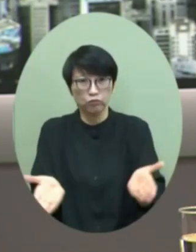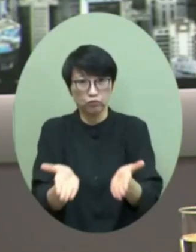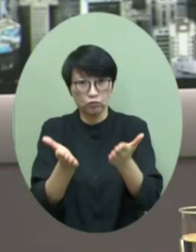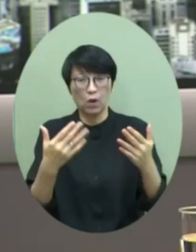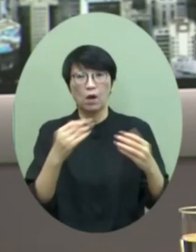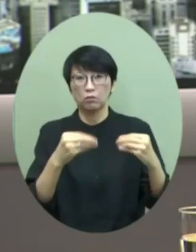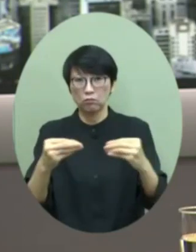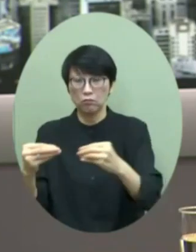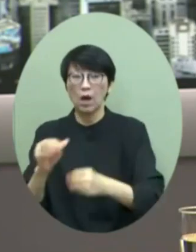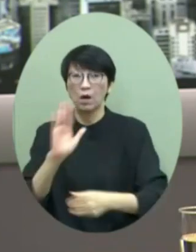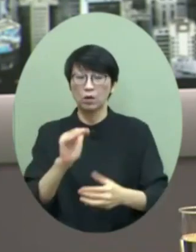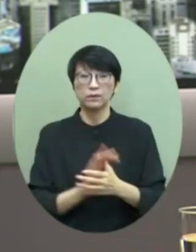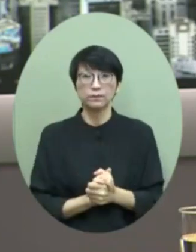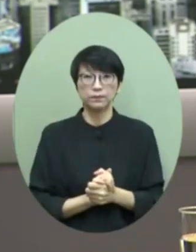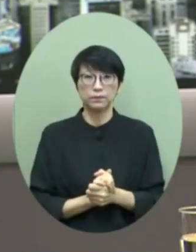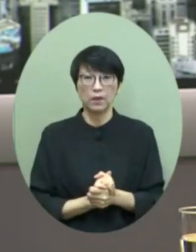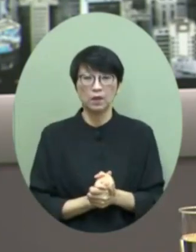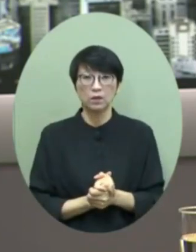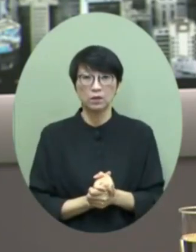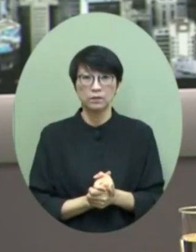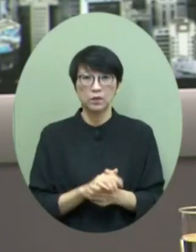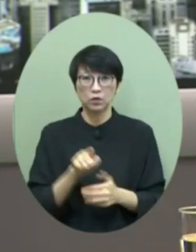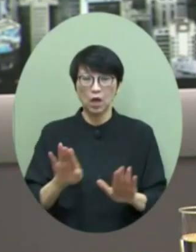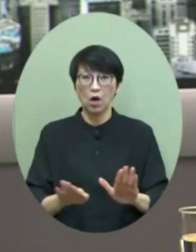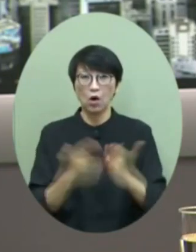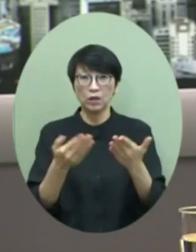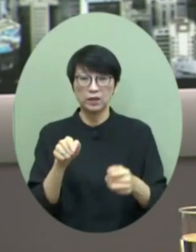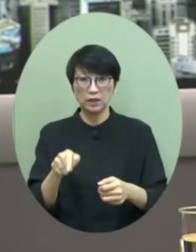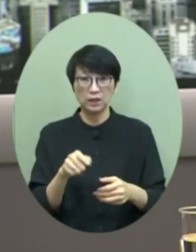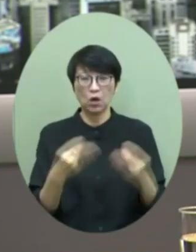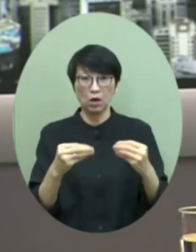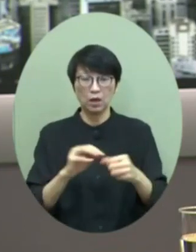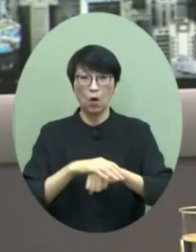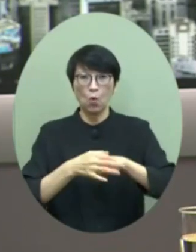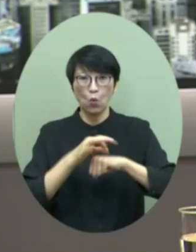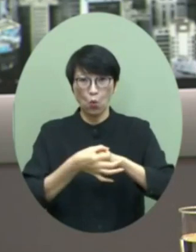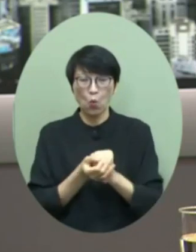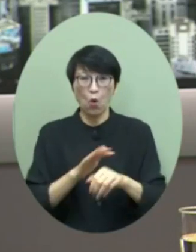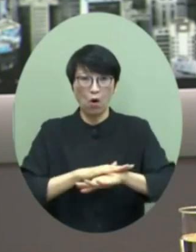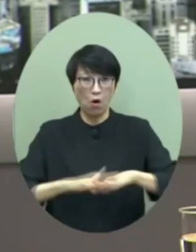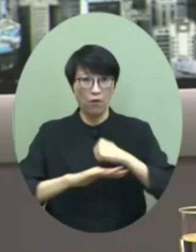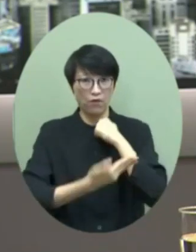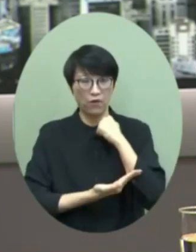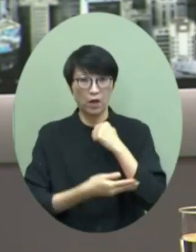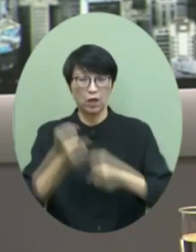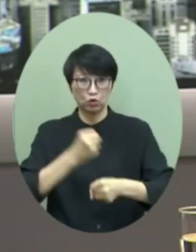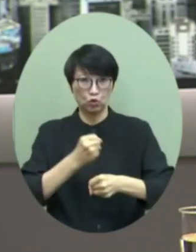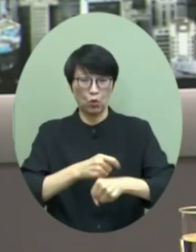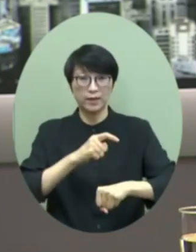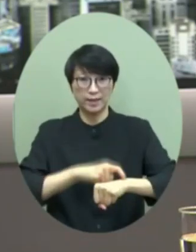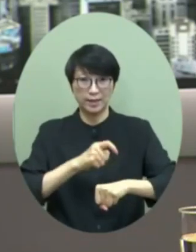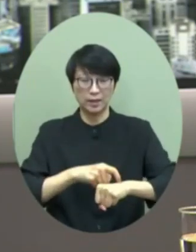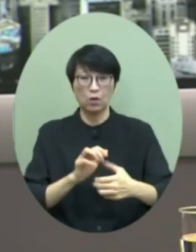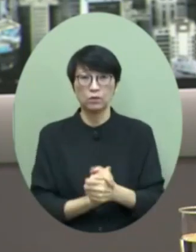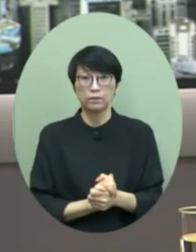we will also have to do education and publicity as we promote the